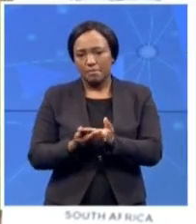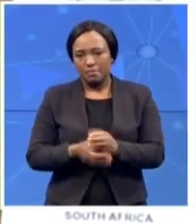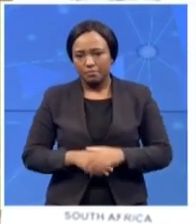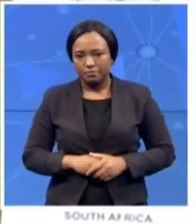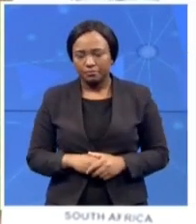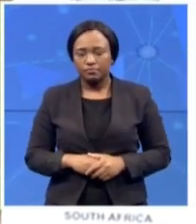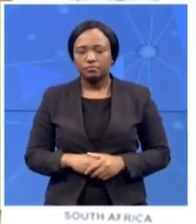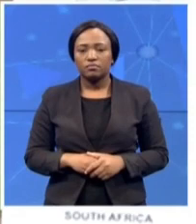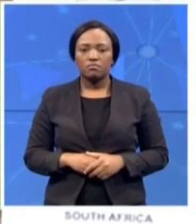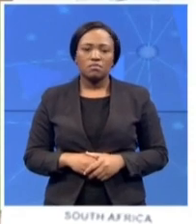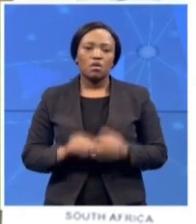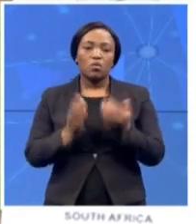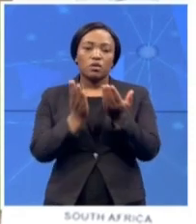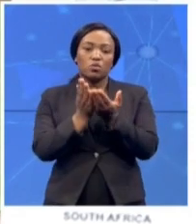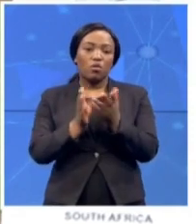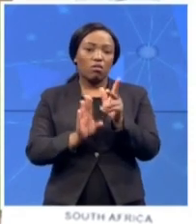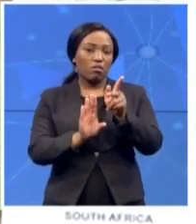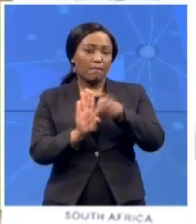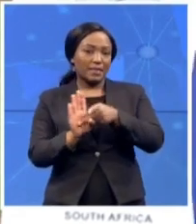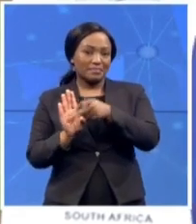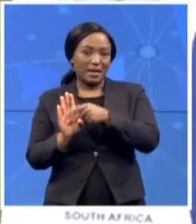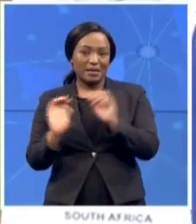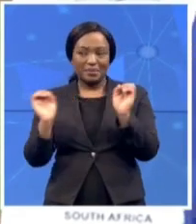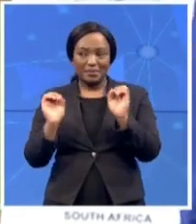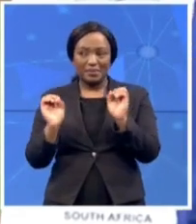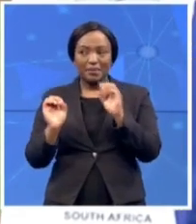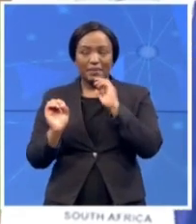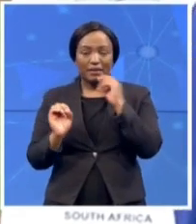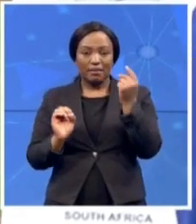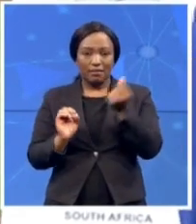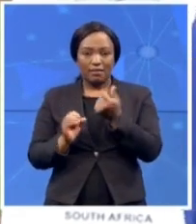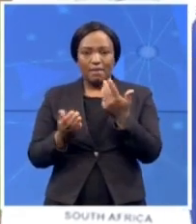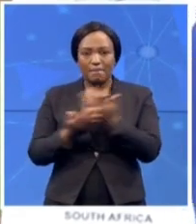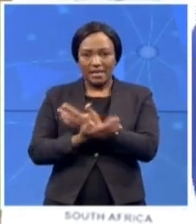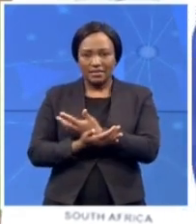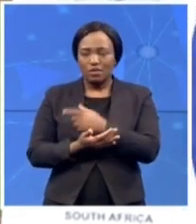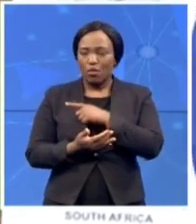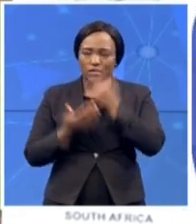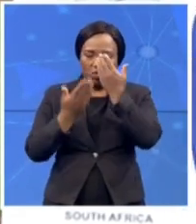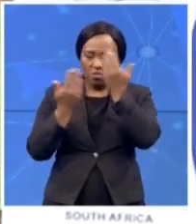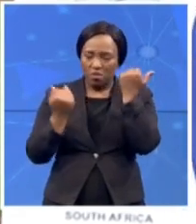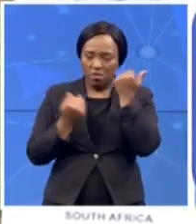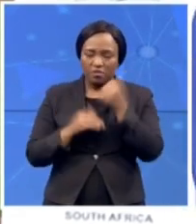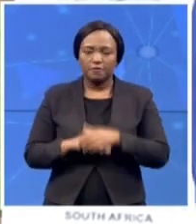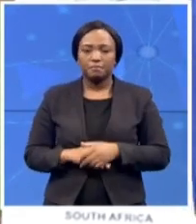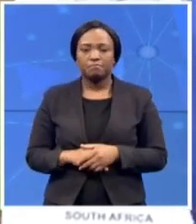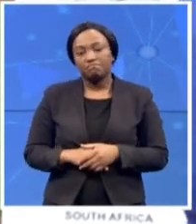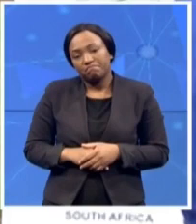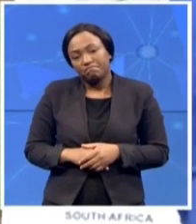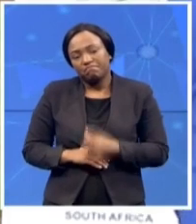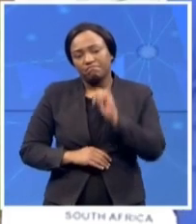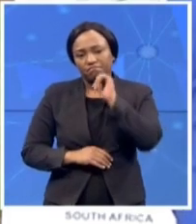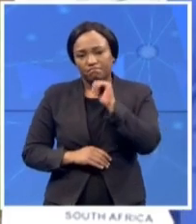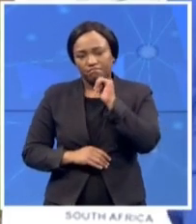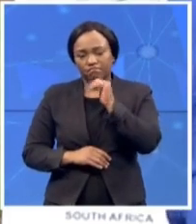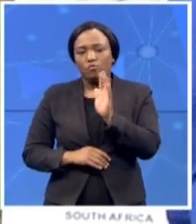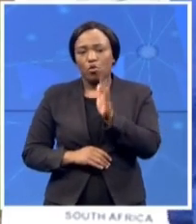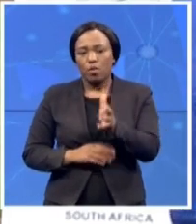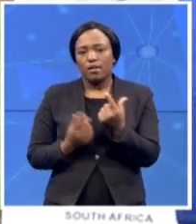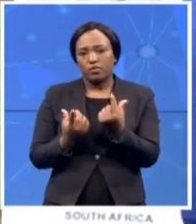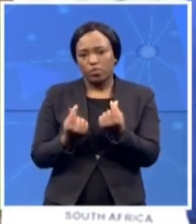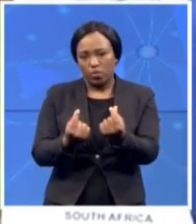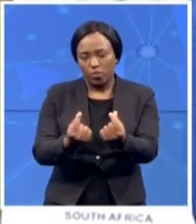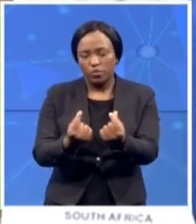are missing out on these opportunities of knowing that. But it is what it is, and we will certainly pay attention to those that are willing to hear